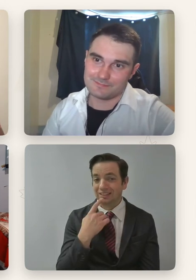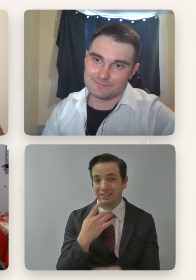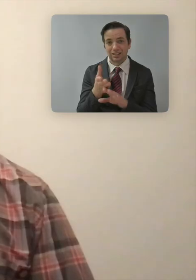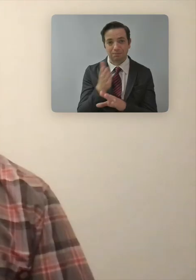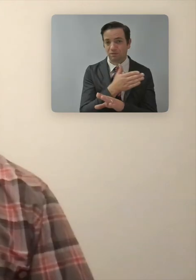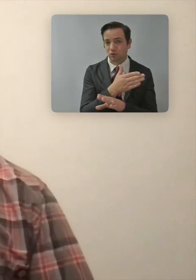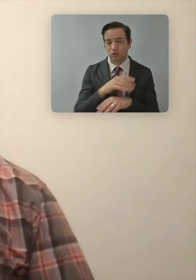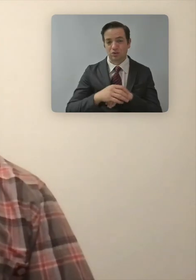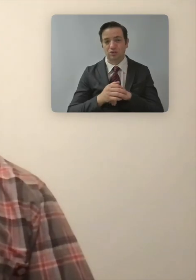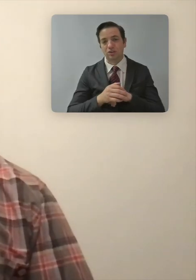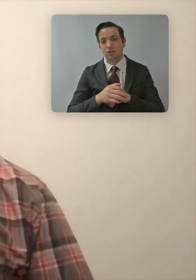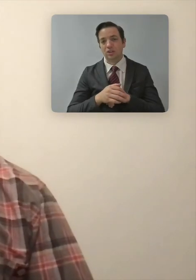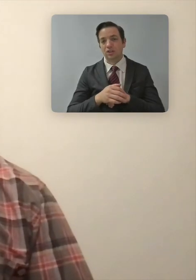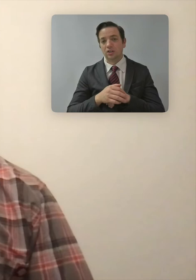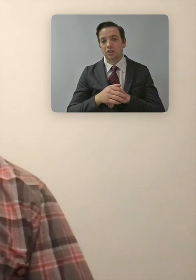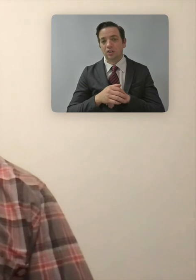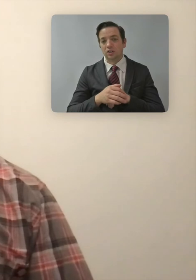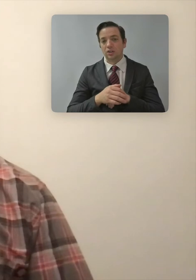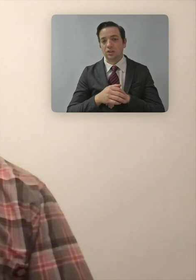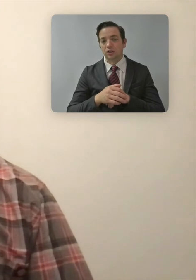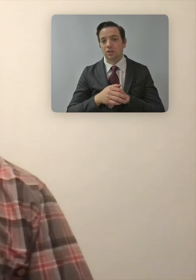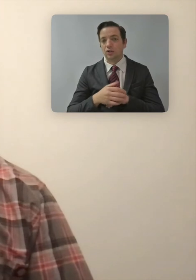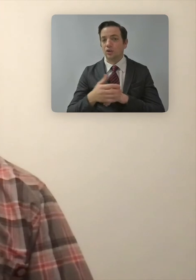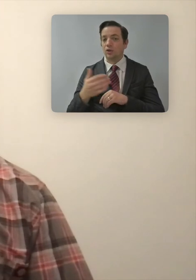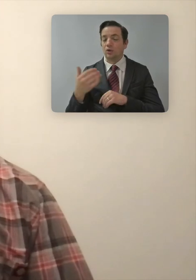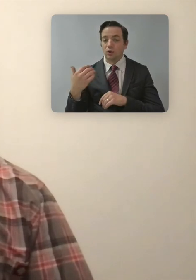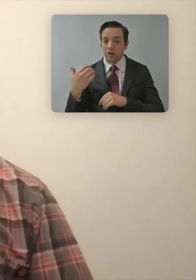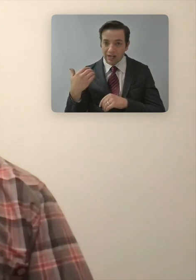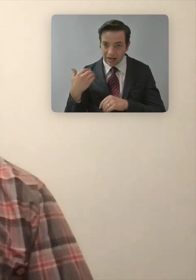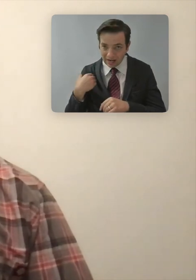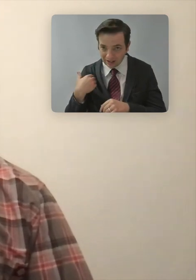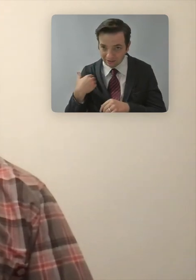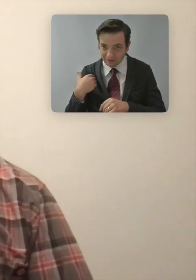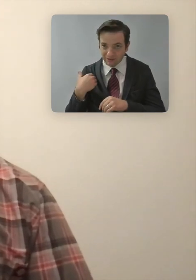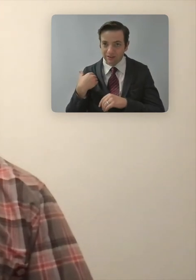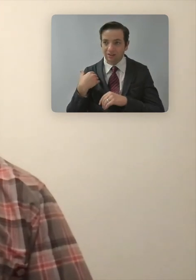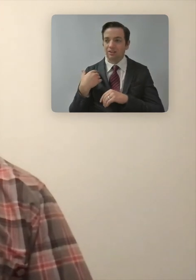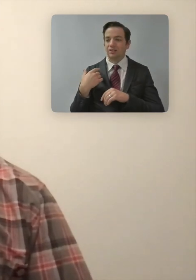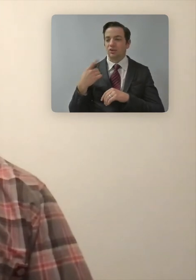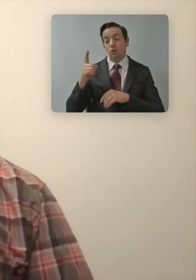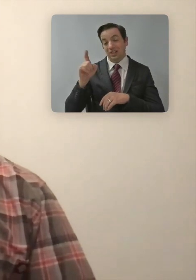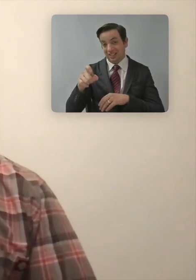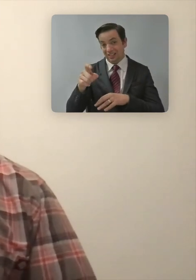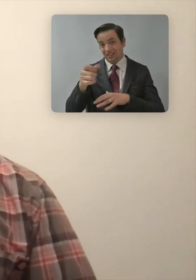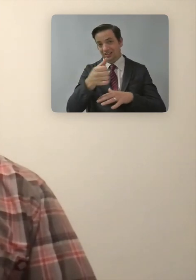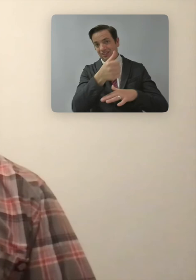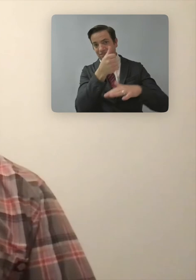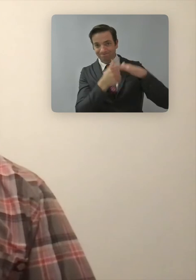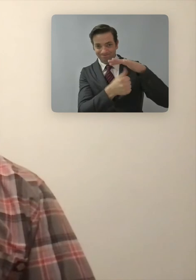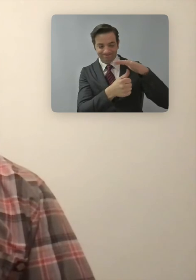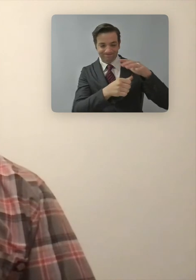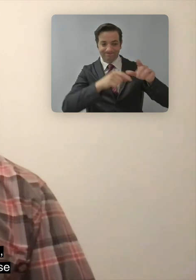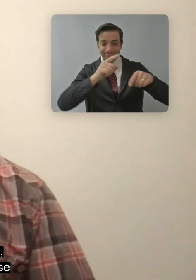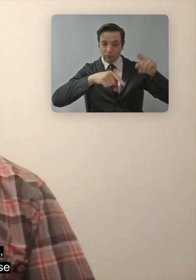there is this multicultural alliance under the corporation of public broadcasting. I do think there should be a branch for disabled,